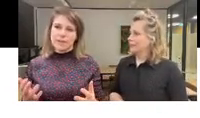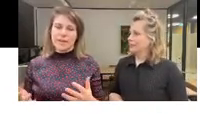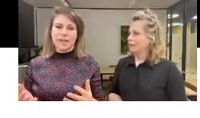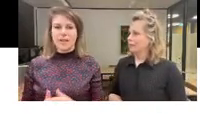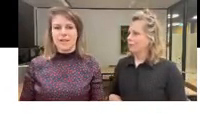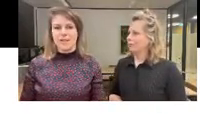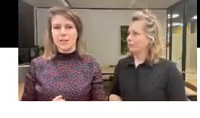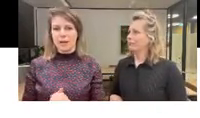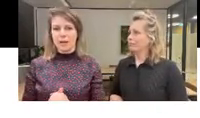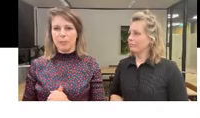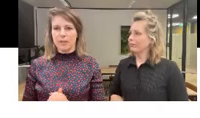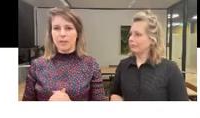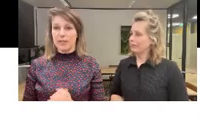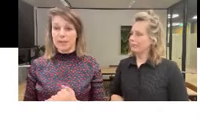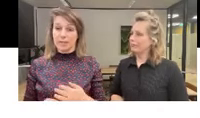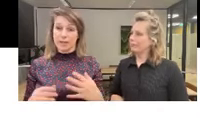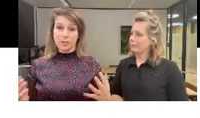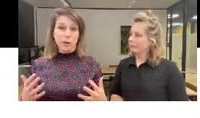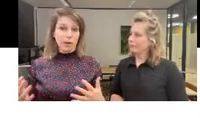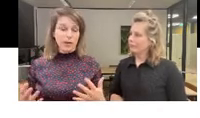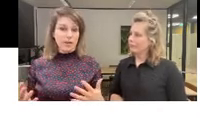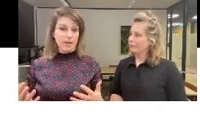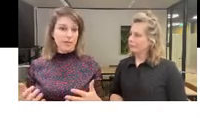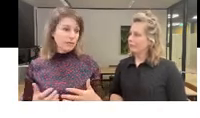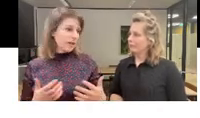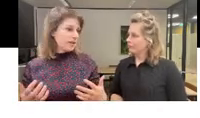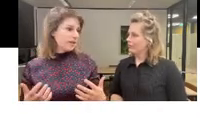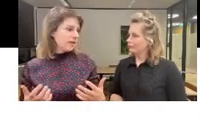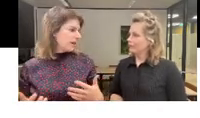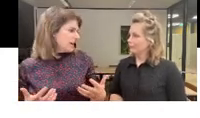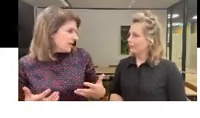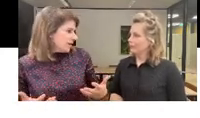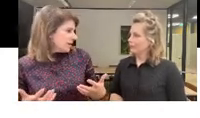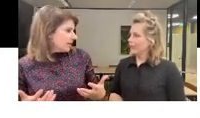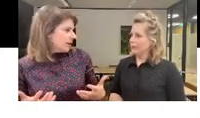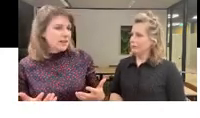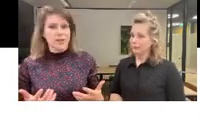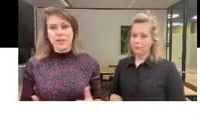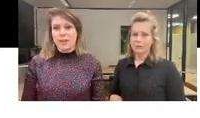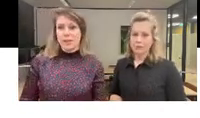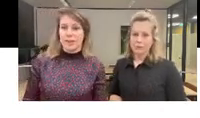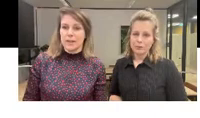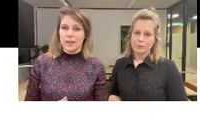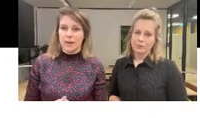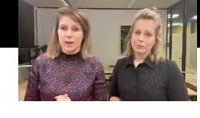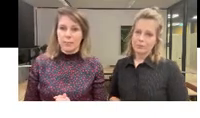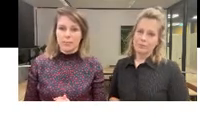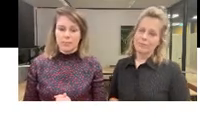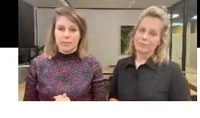for these adolescents because they're in a vulnerable state of time in the age.